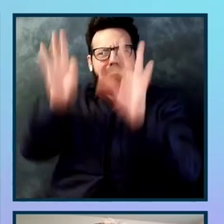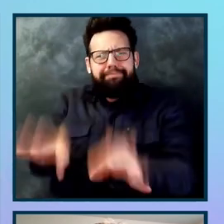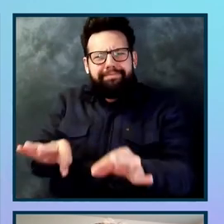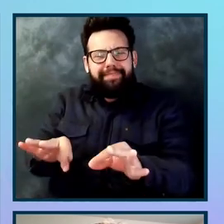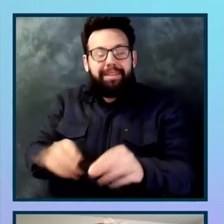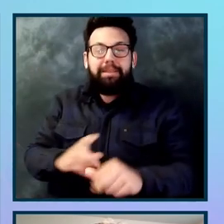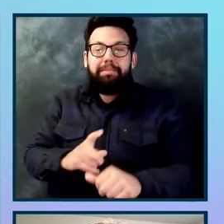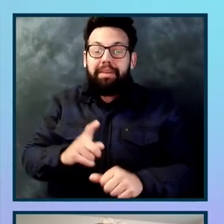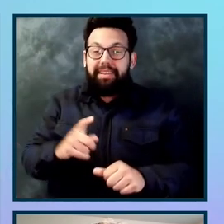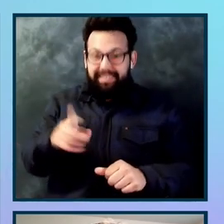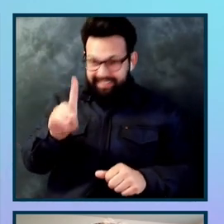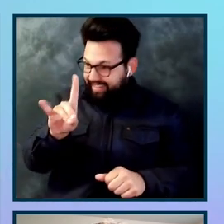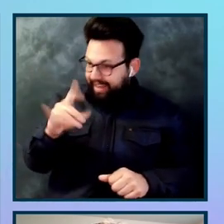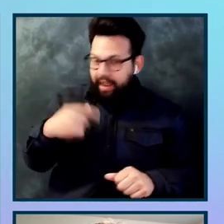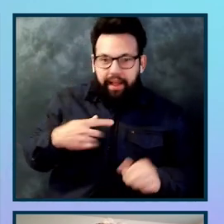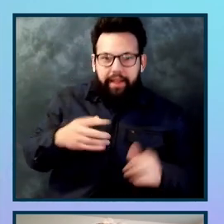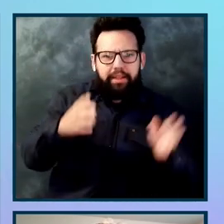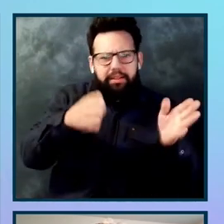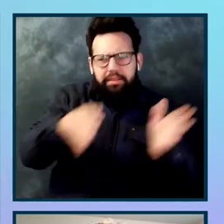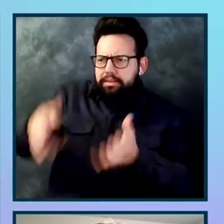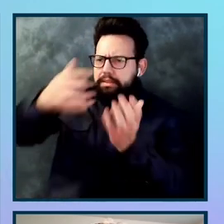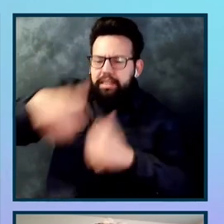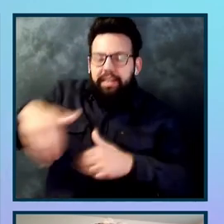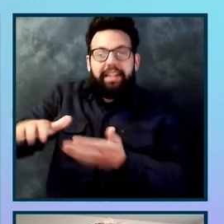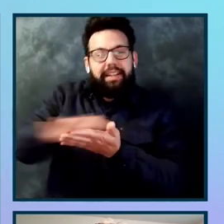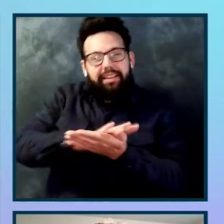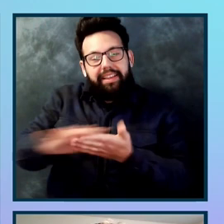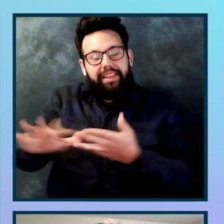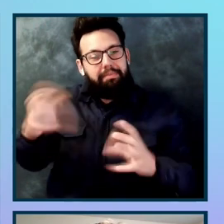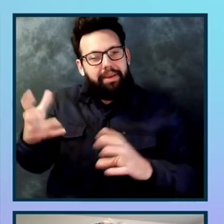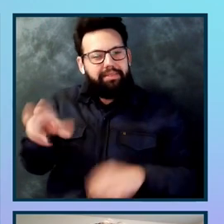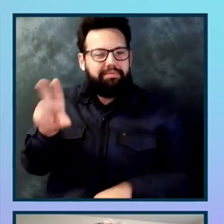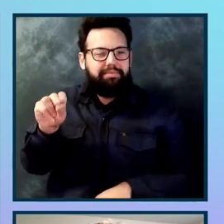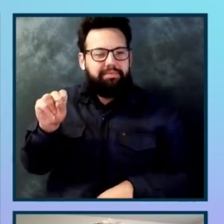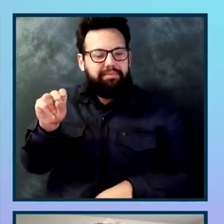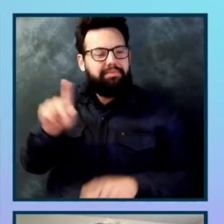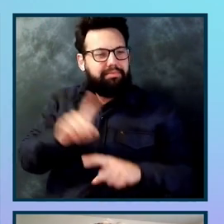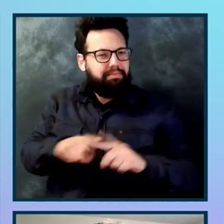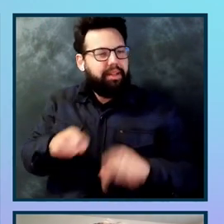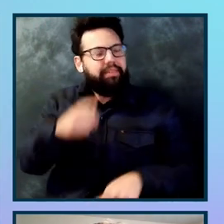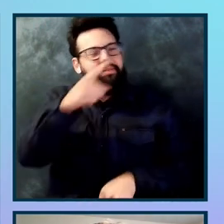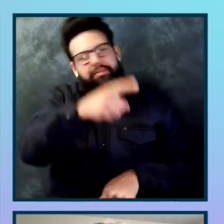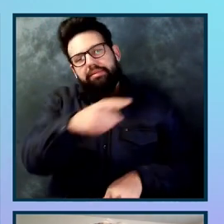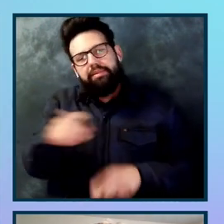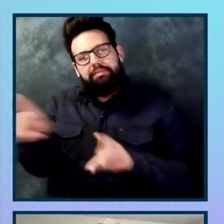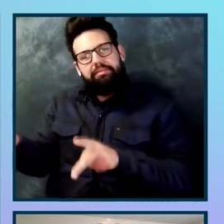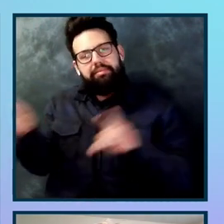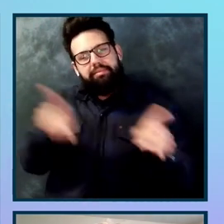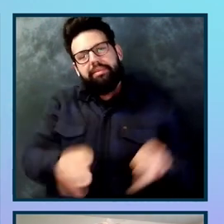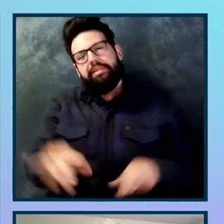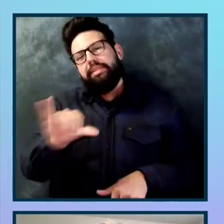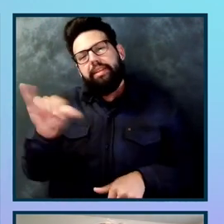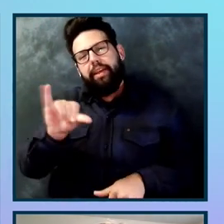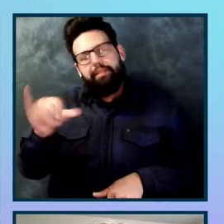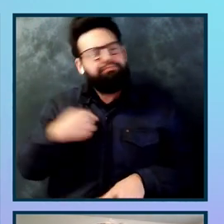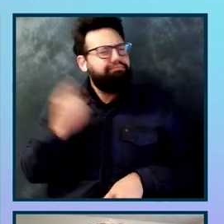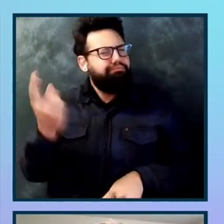what's going on here? I don't know. But the lack of transparency certainly makes me wonder.